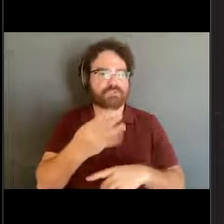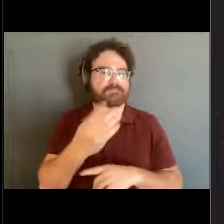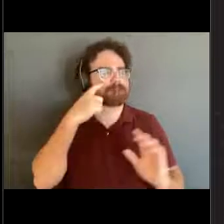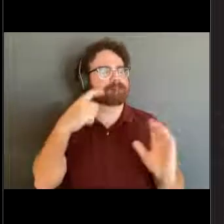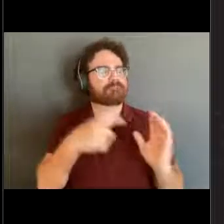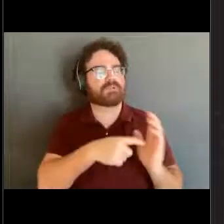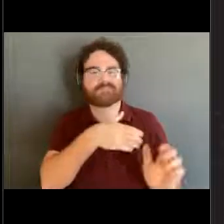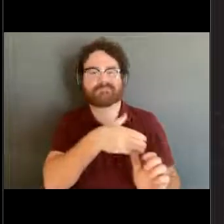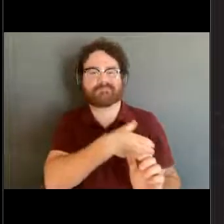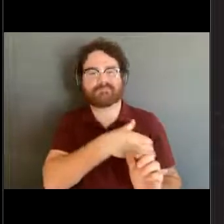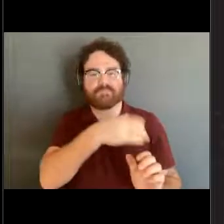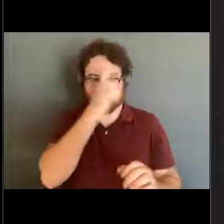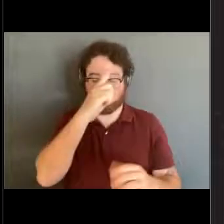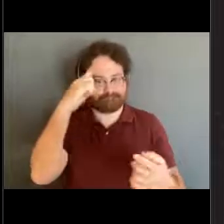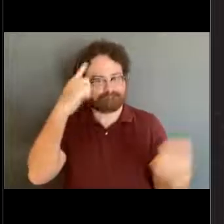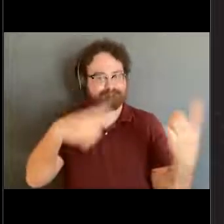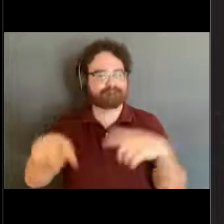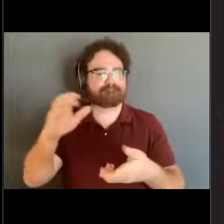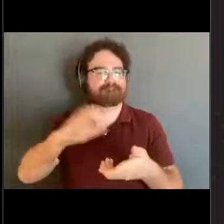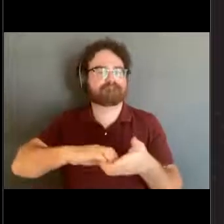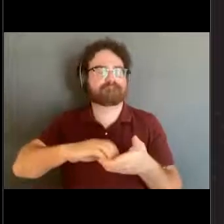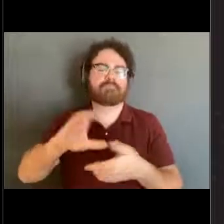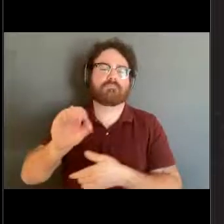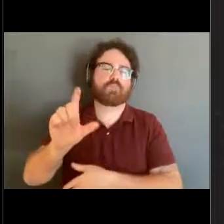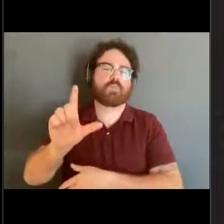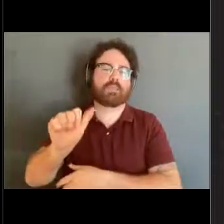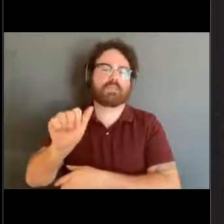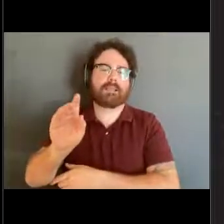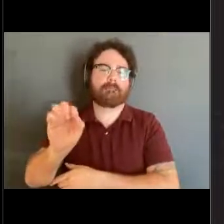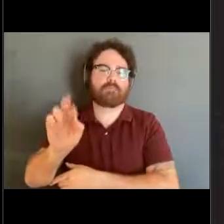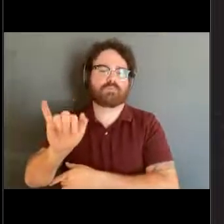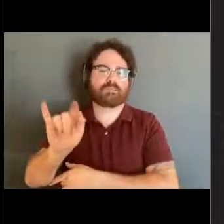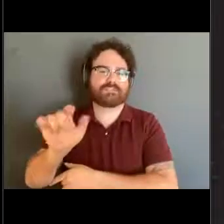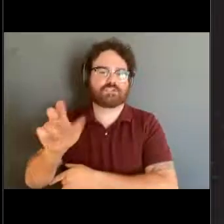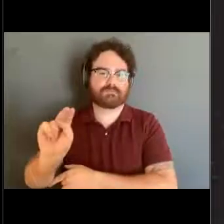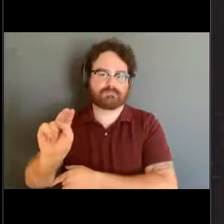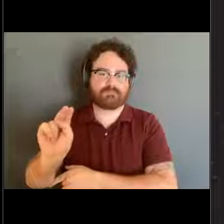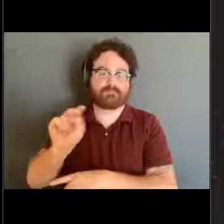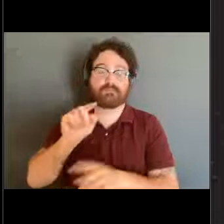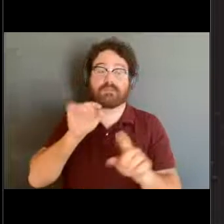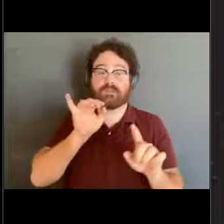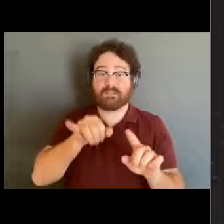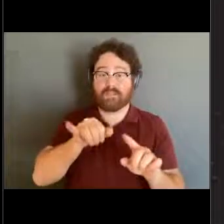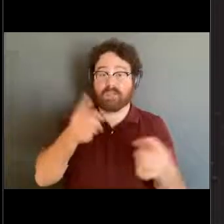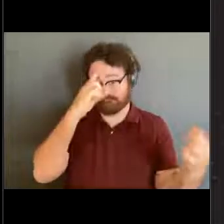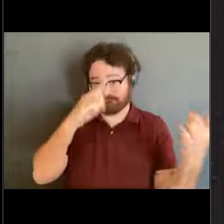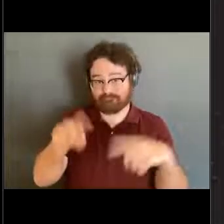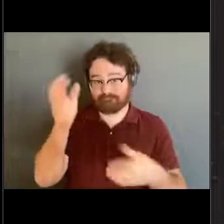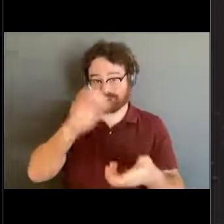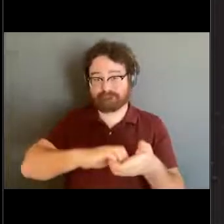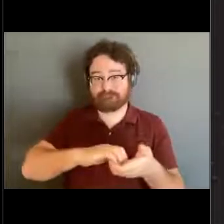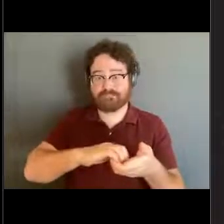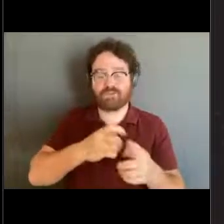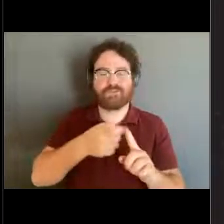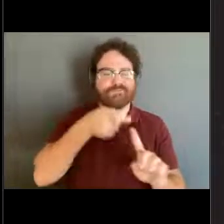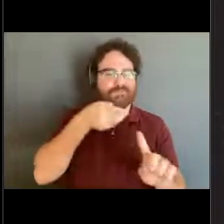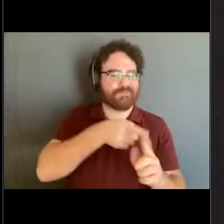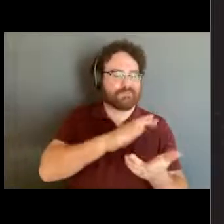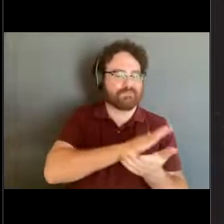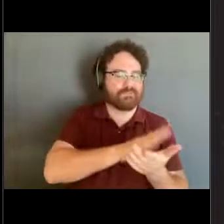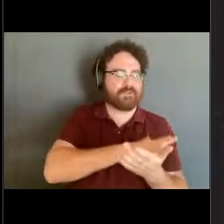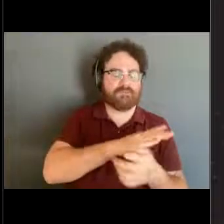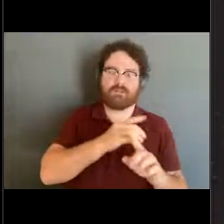of collaboration. The collaborations reflected in these papers go beyond a single OAR